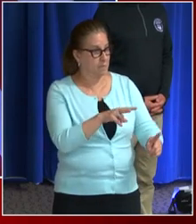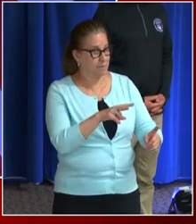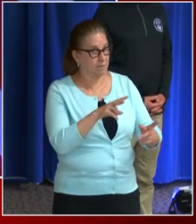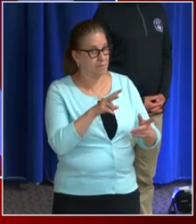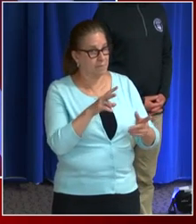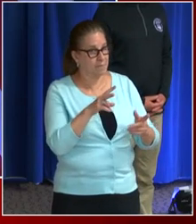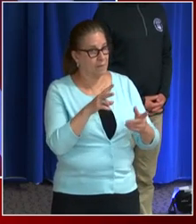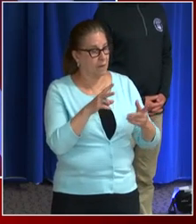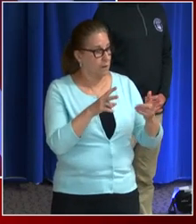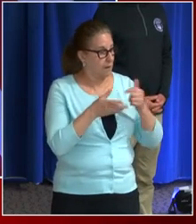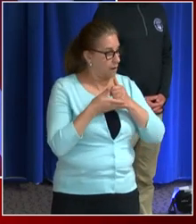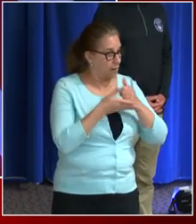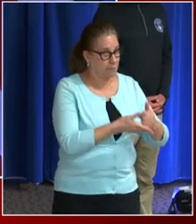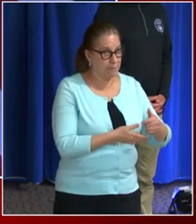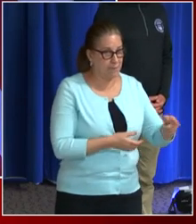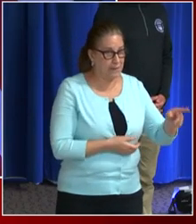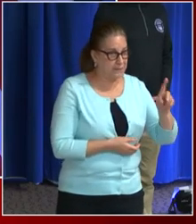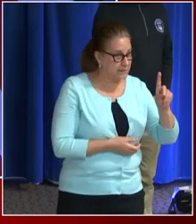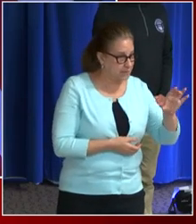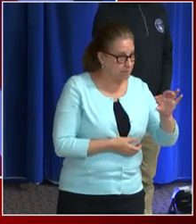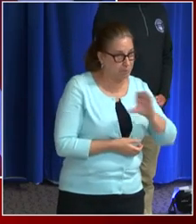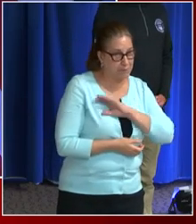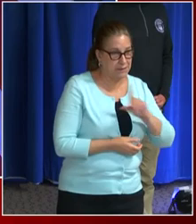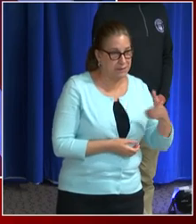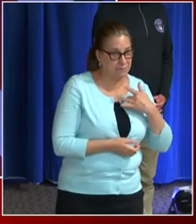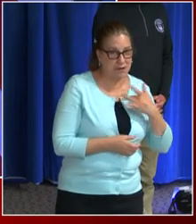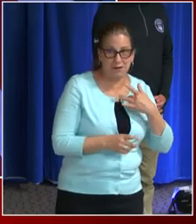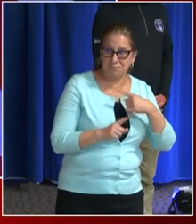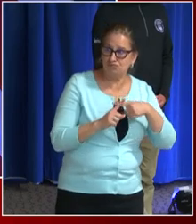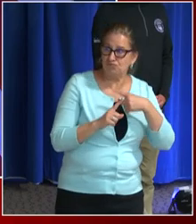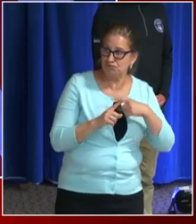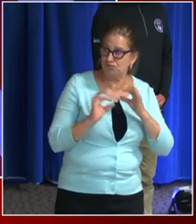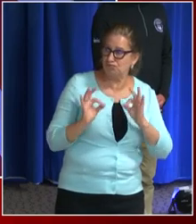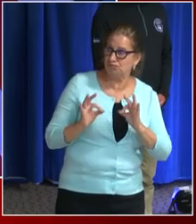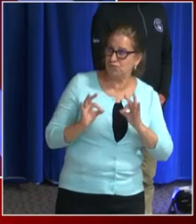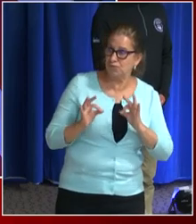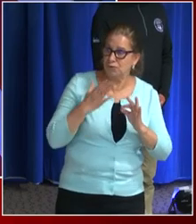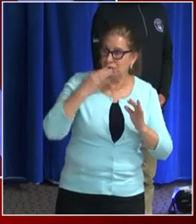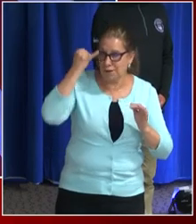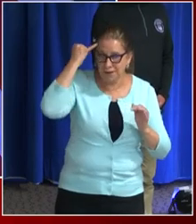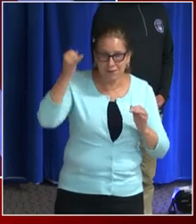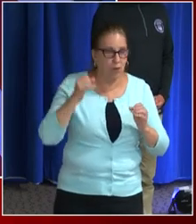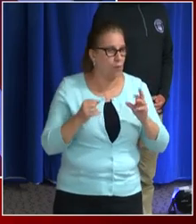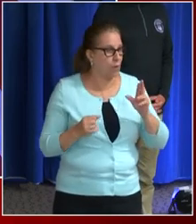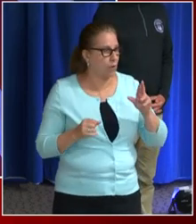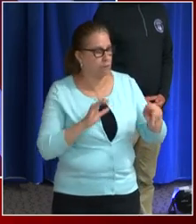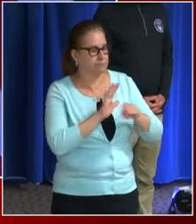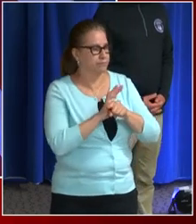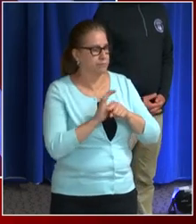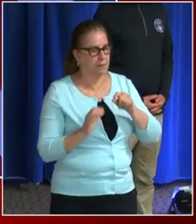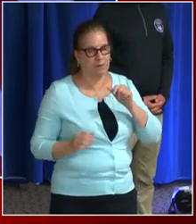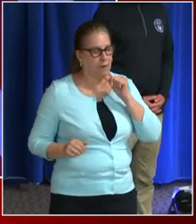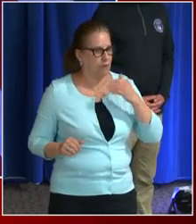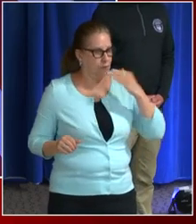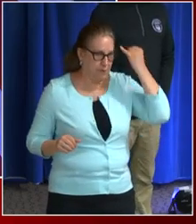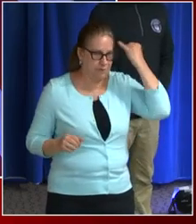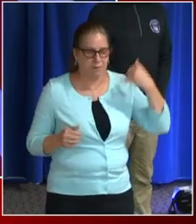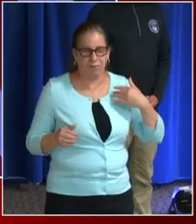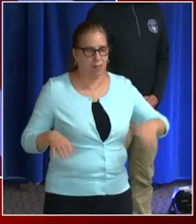know if it was helpful, and if asked in the future if that was a helpful tactic, my response would be